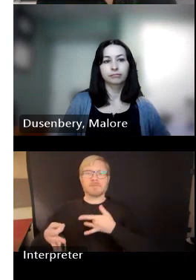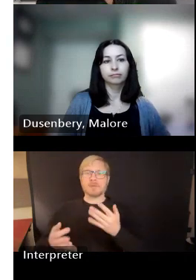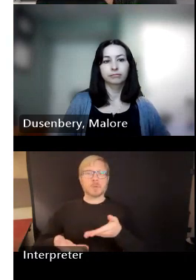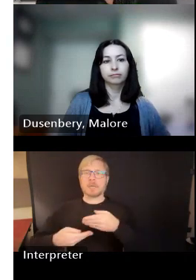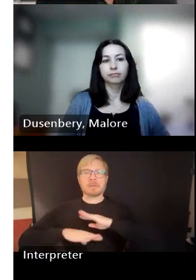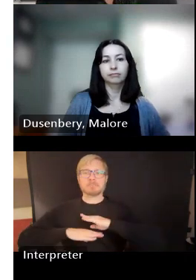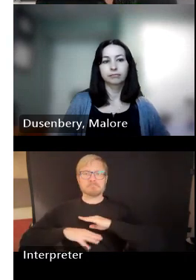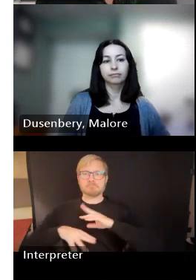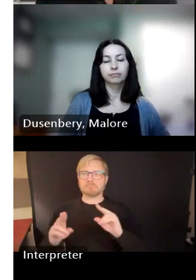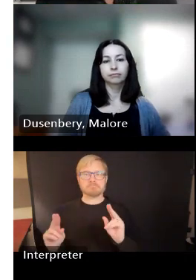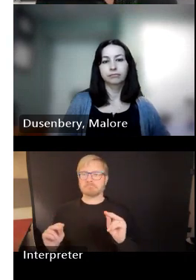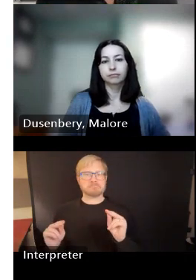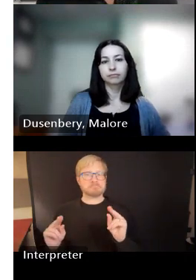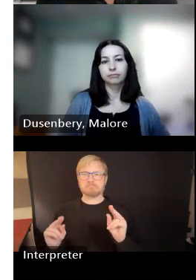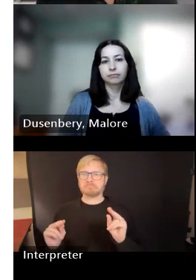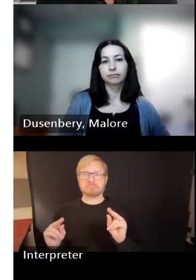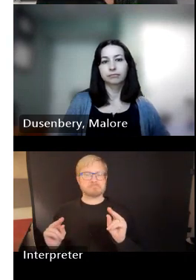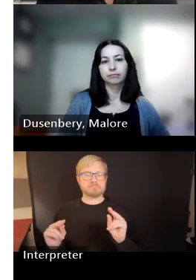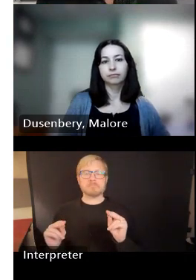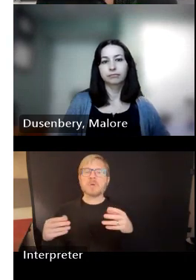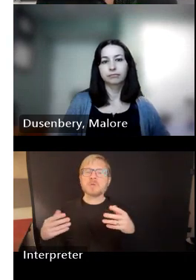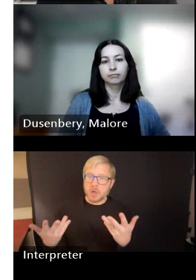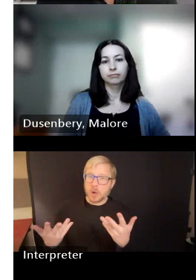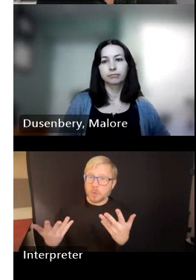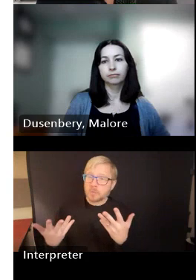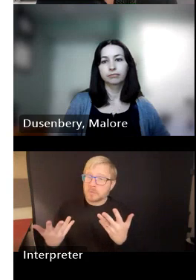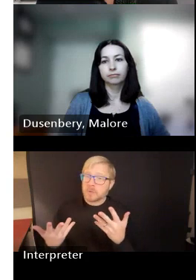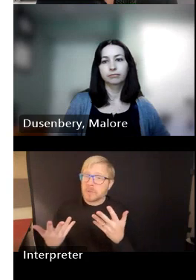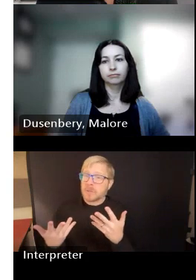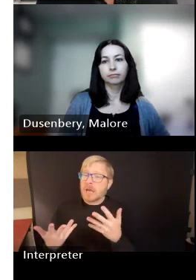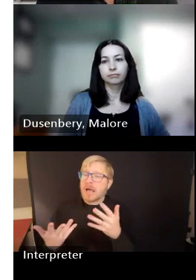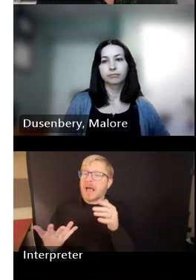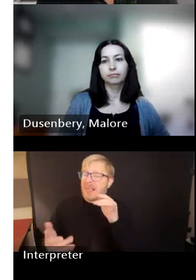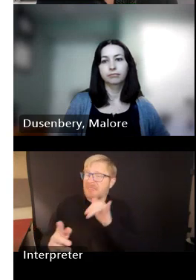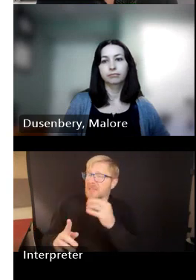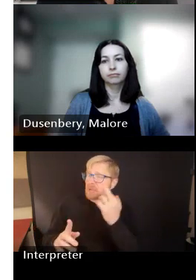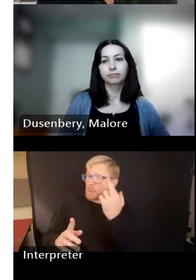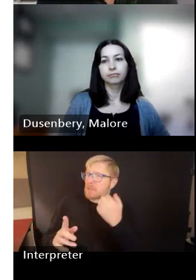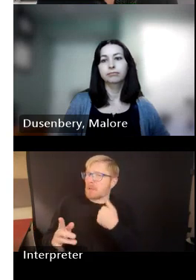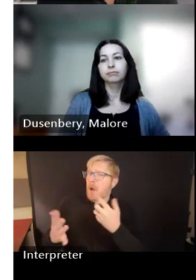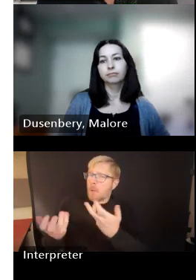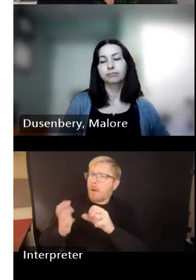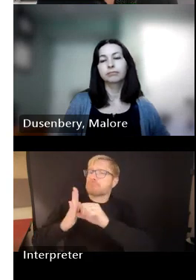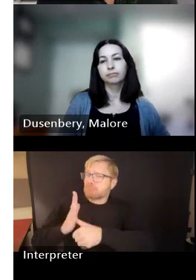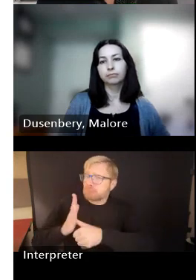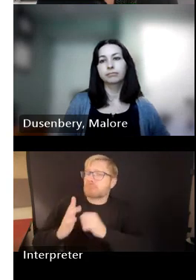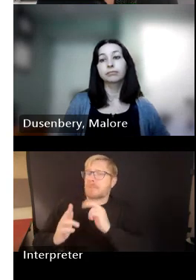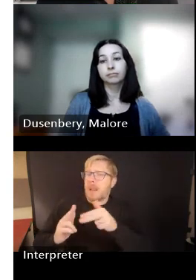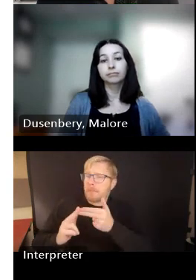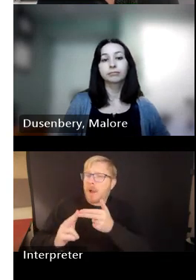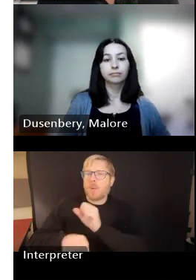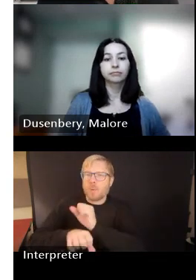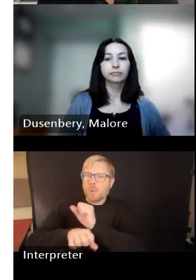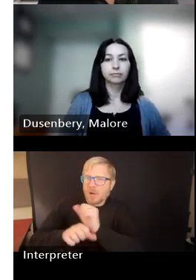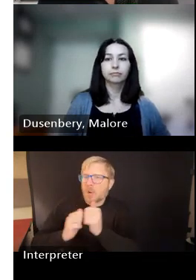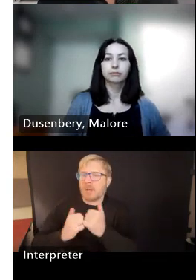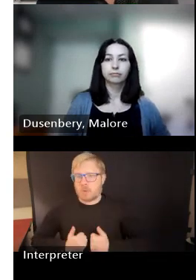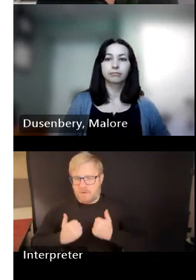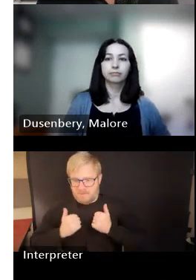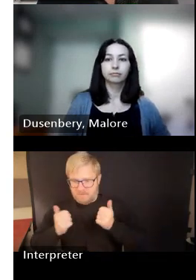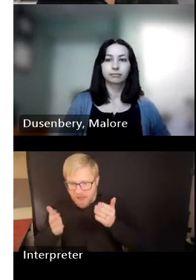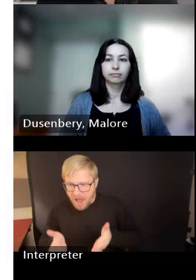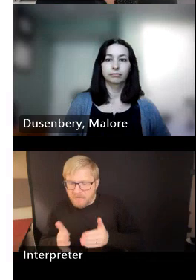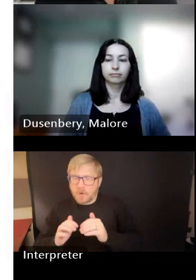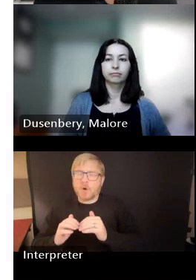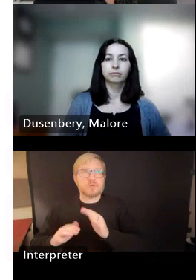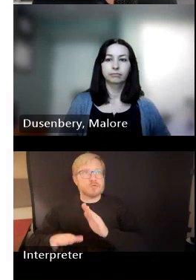make earlier about potentially thinking about setting expectations and working with survivors of what they can really get out of the legal system